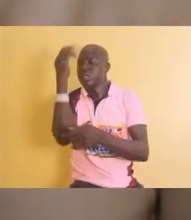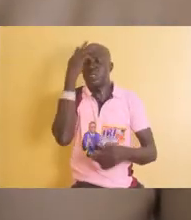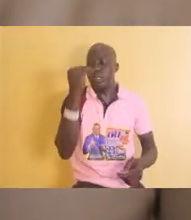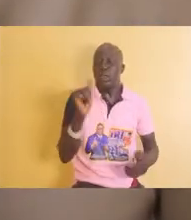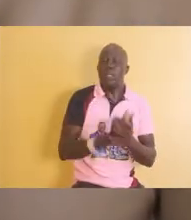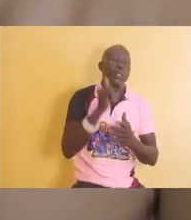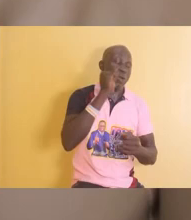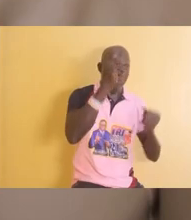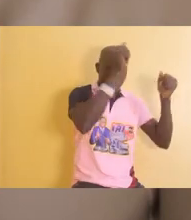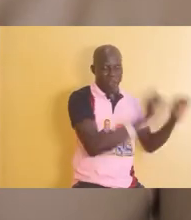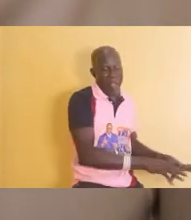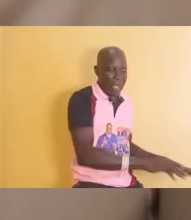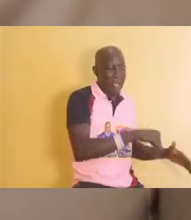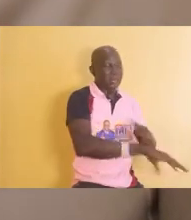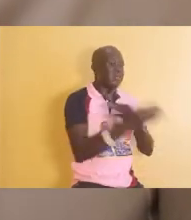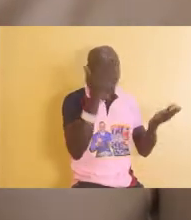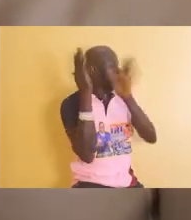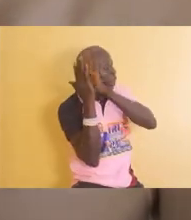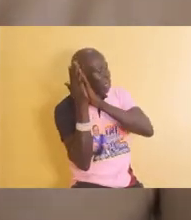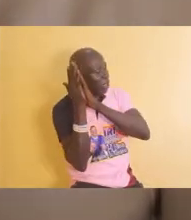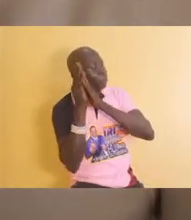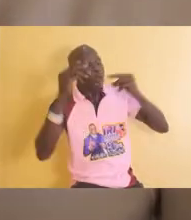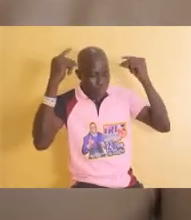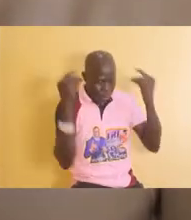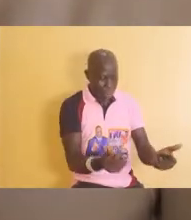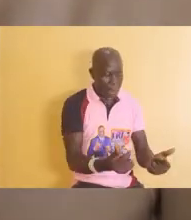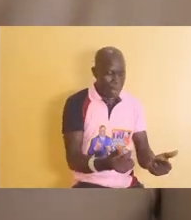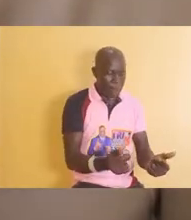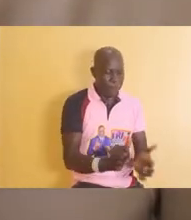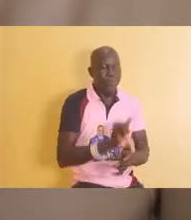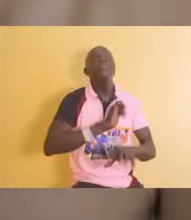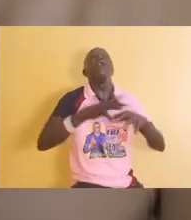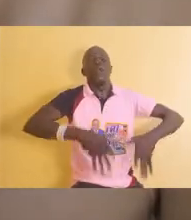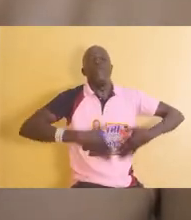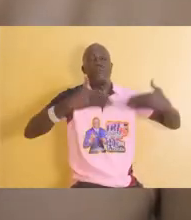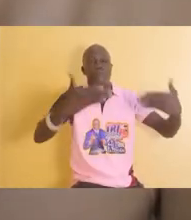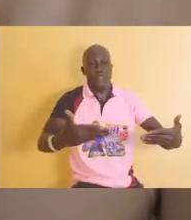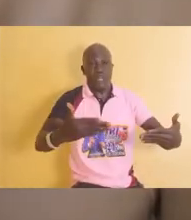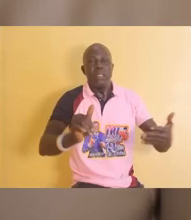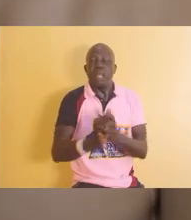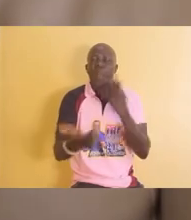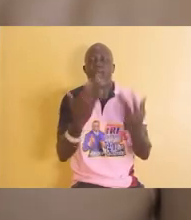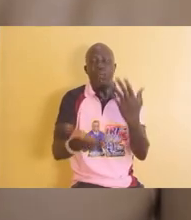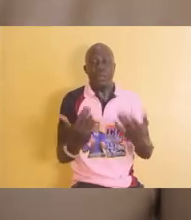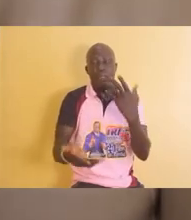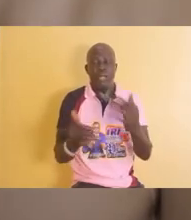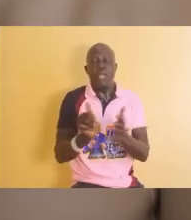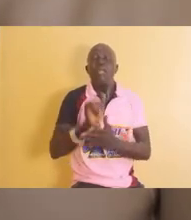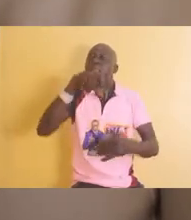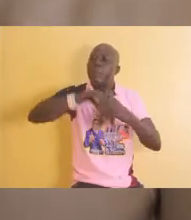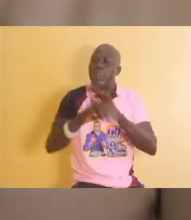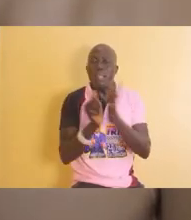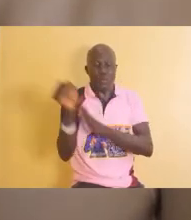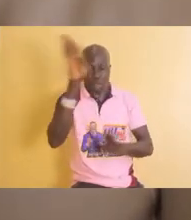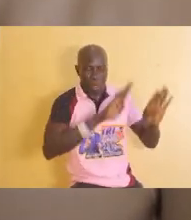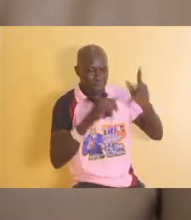Yawe de jabo and the wife just la tori be from the bed no you say immediately o lo ma jewo she said she will go o ni nanjo she said fire and thing shorty da